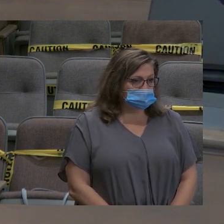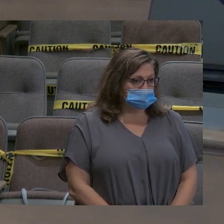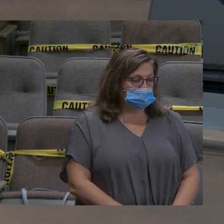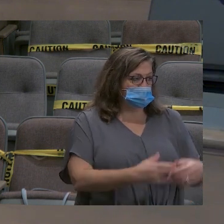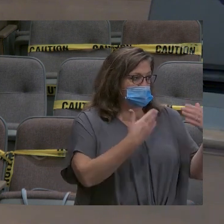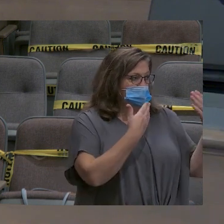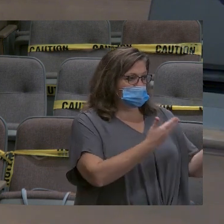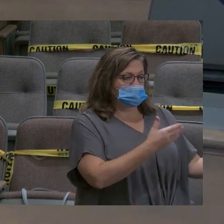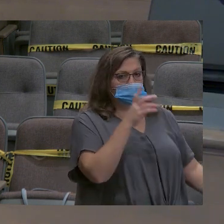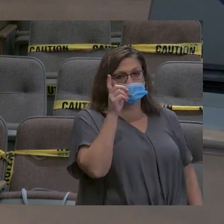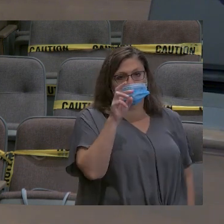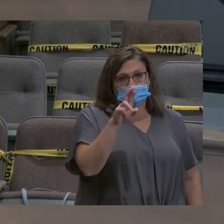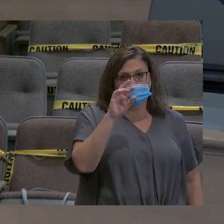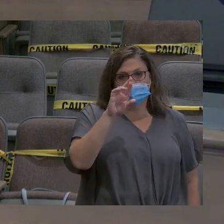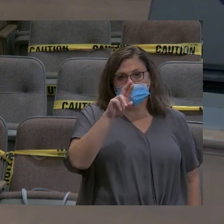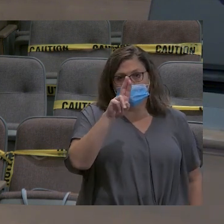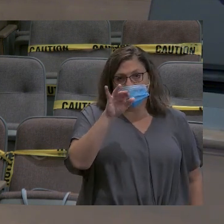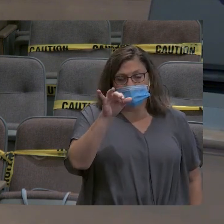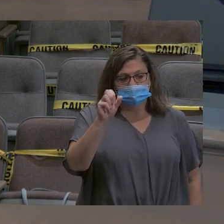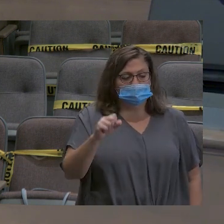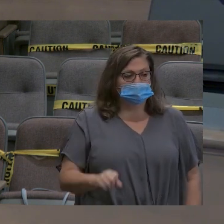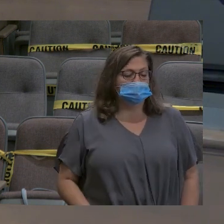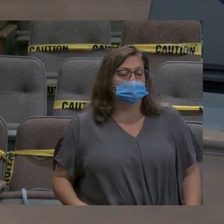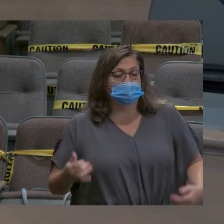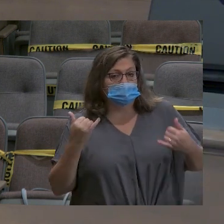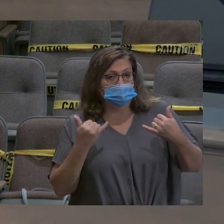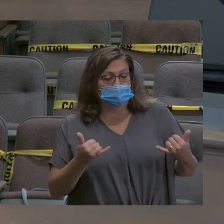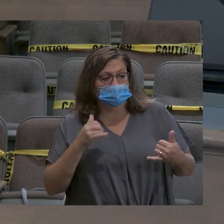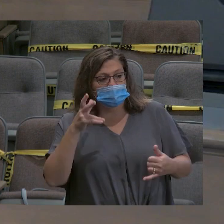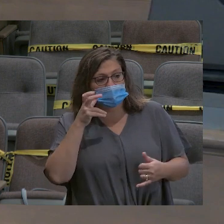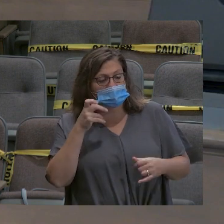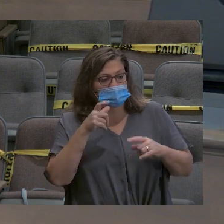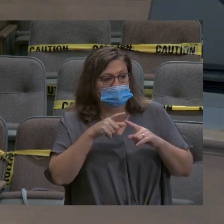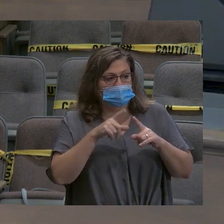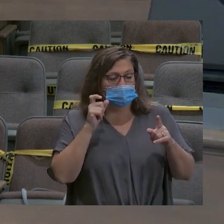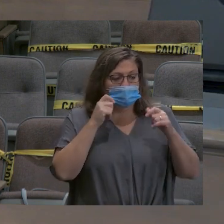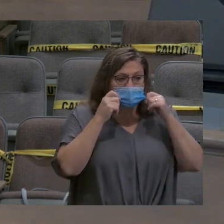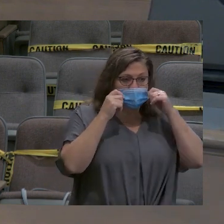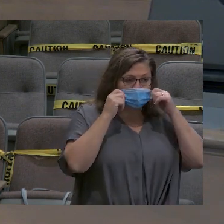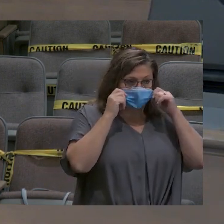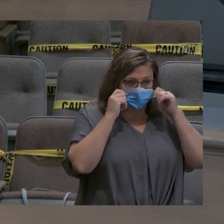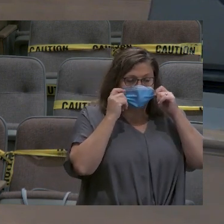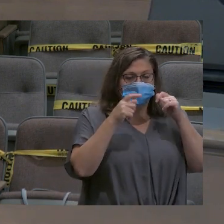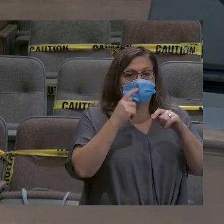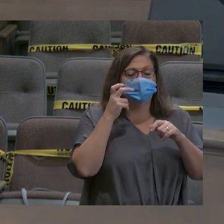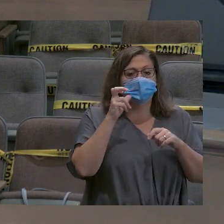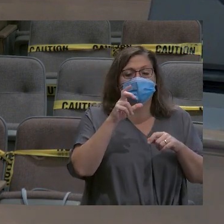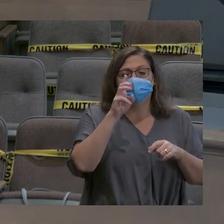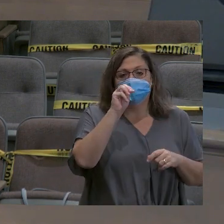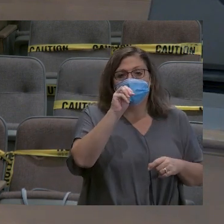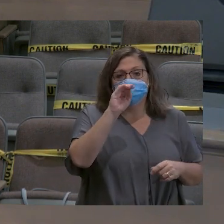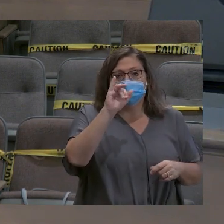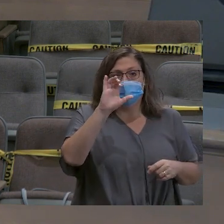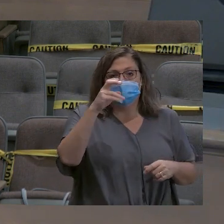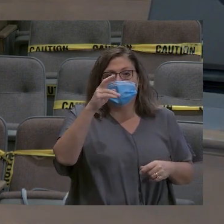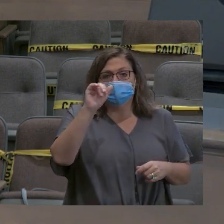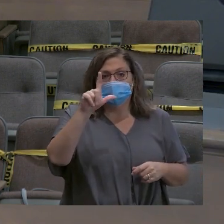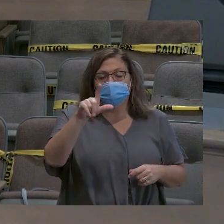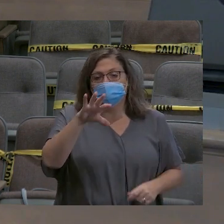Thank you, Dr. Ruiz, for your remarks today. We will now hear updates from the Dougherty County Coroner, Mr. Michael Fowler.